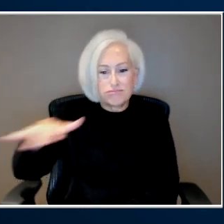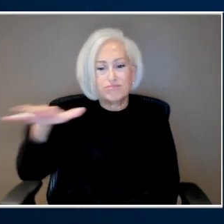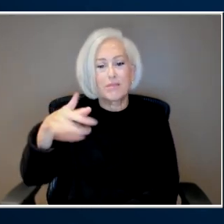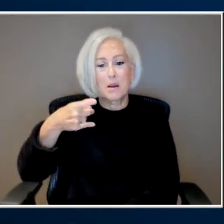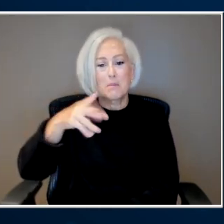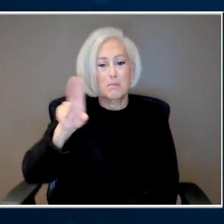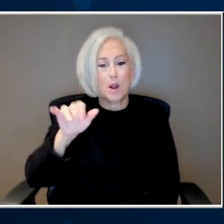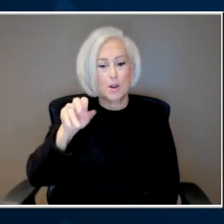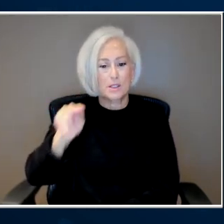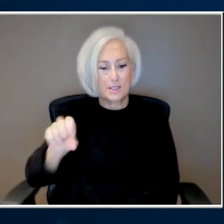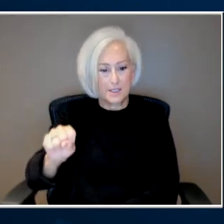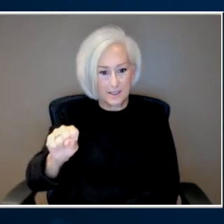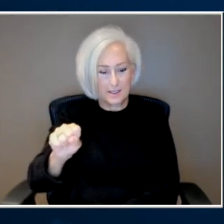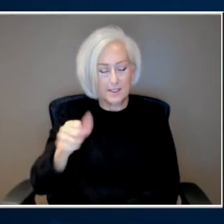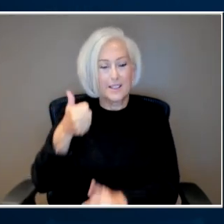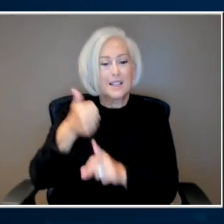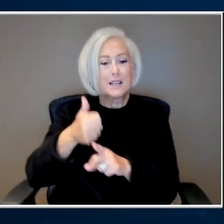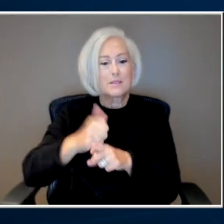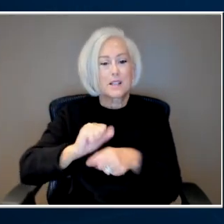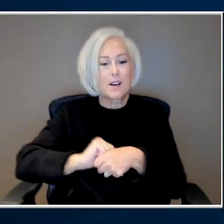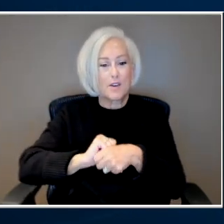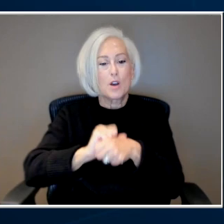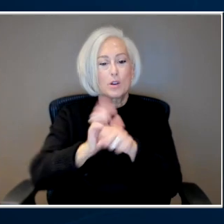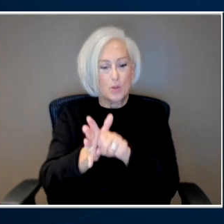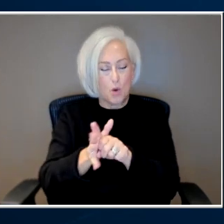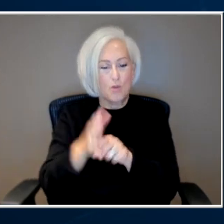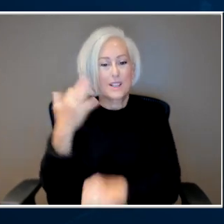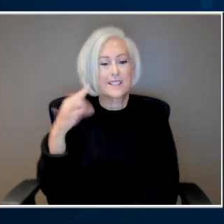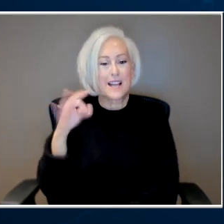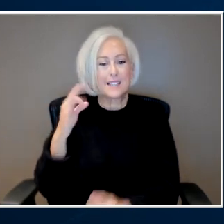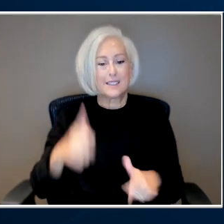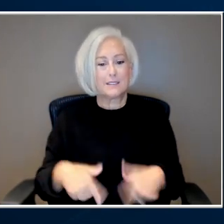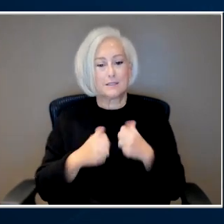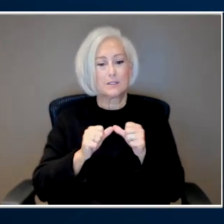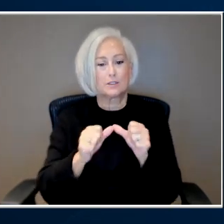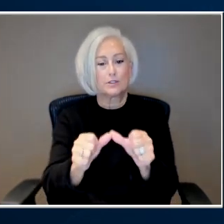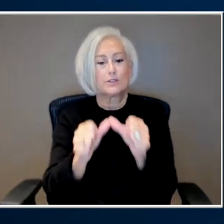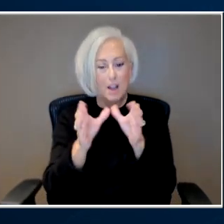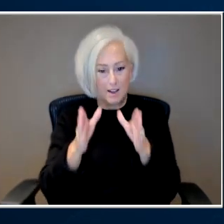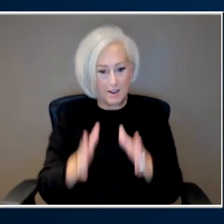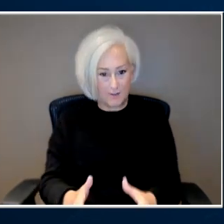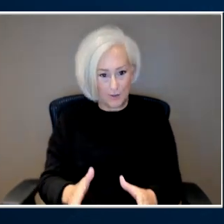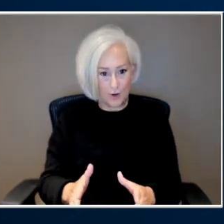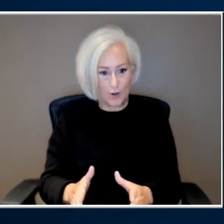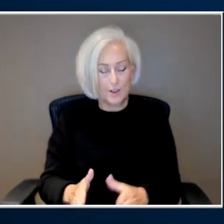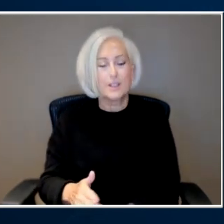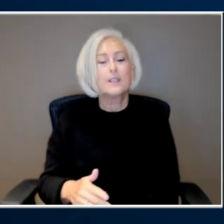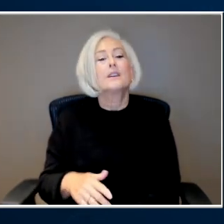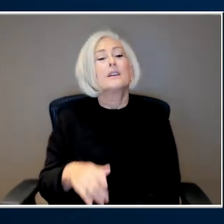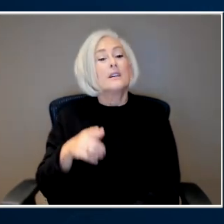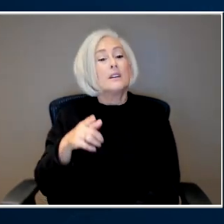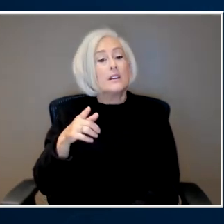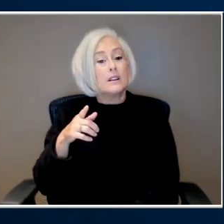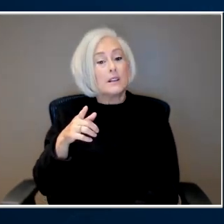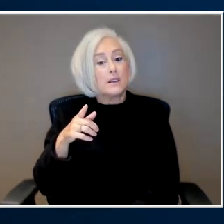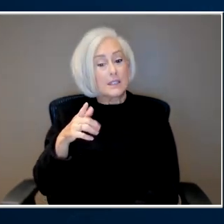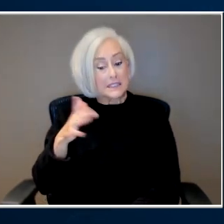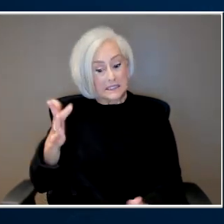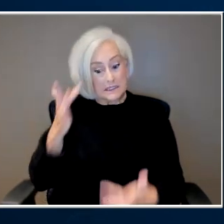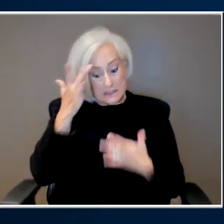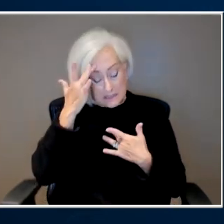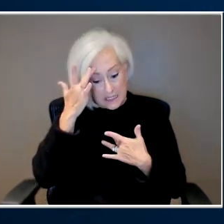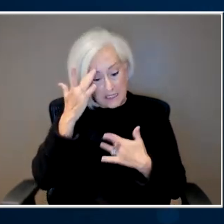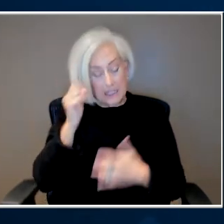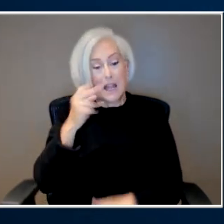a COVID-19 survivor. He started getting sick April the 18th and was diagnosed with COVID-19. By April the 24th,